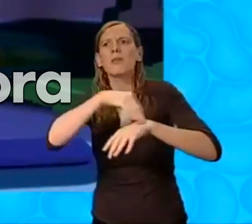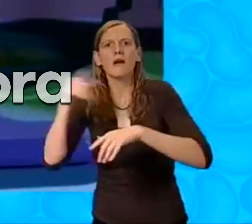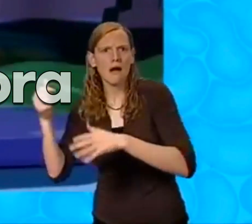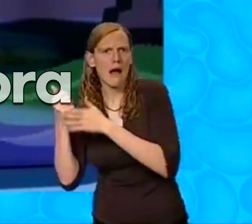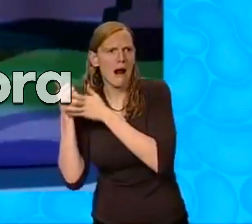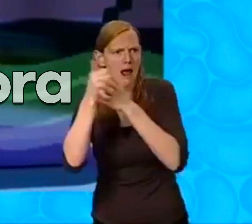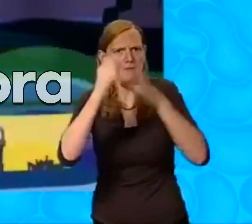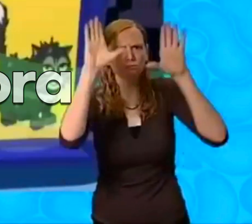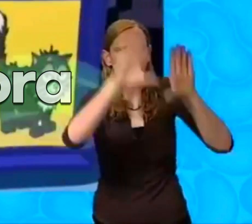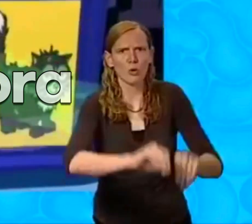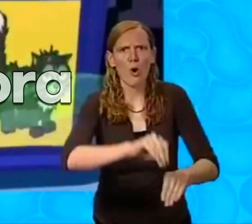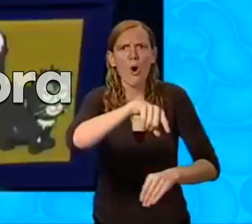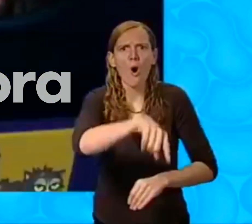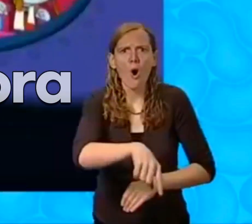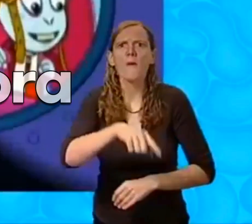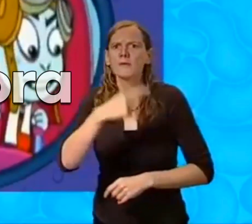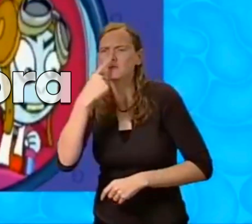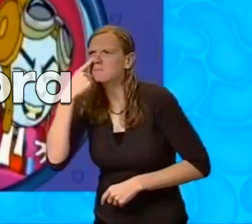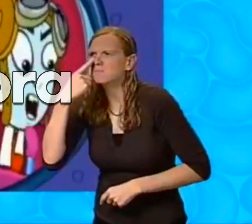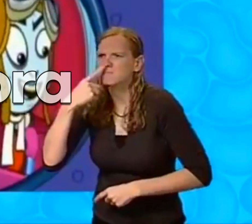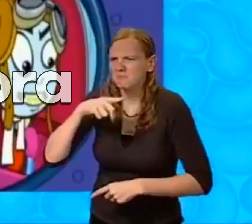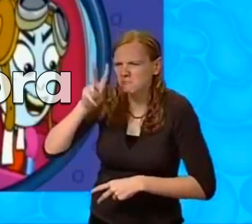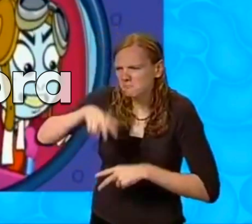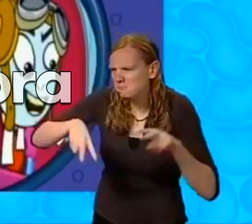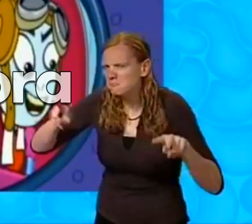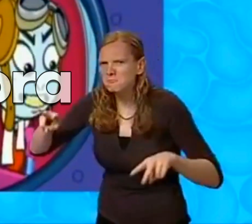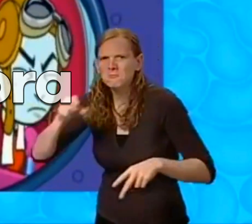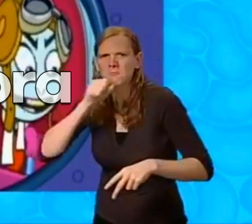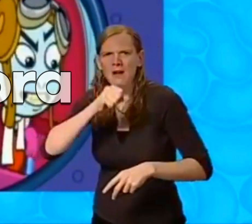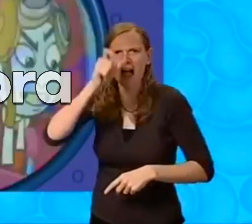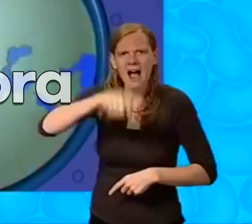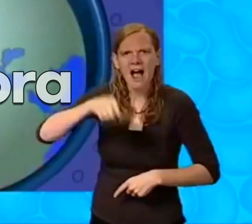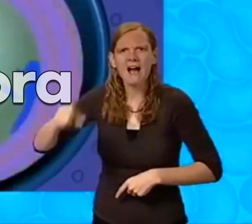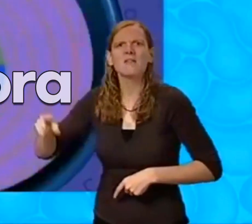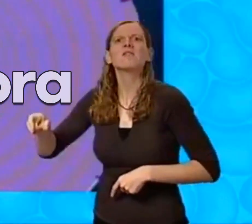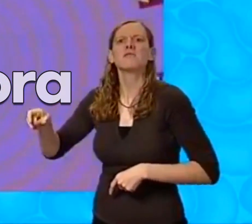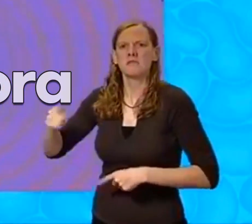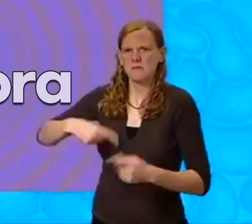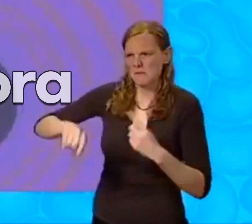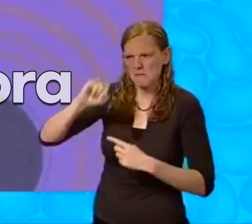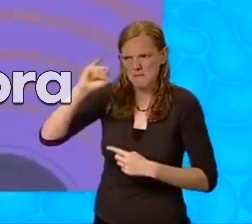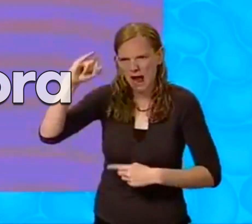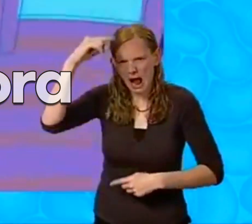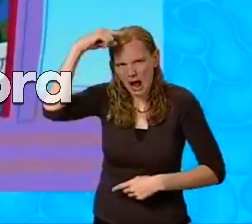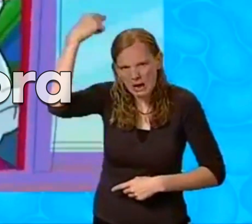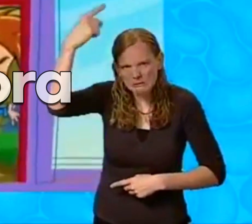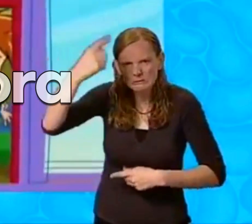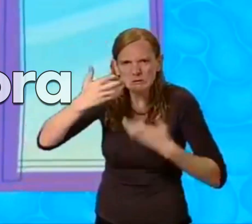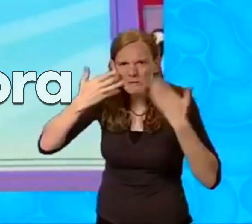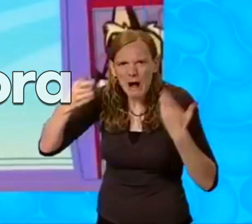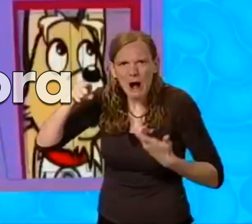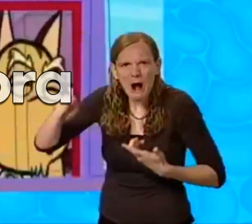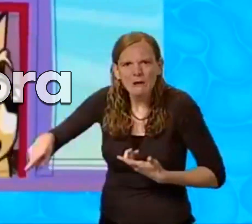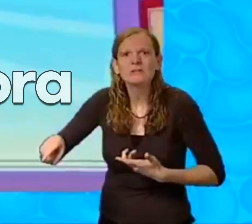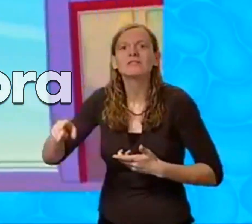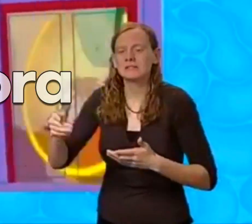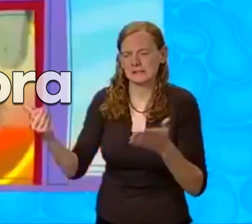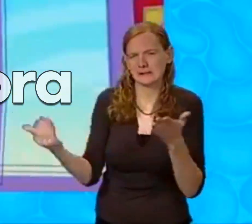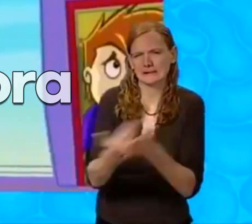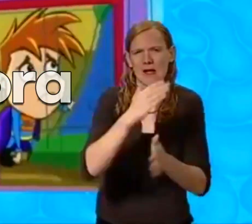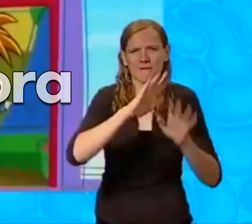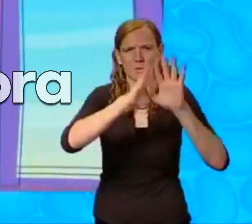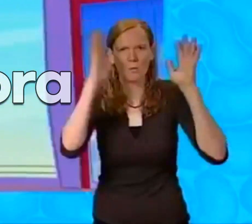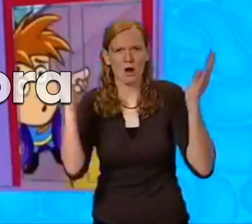of Pluto and his sidekick Smoke. They'll be plotting to plunge the planet into gloom. Who can save the